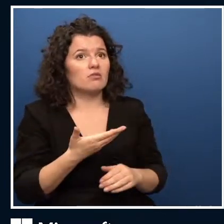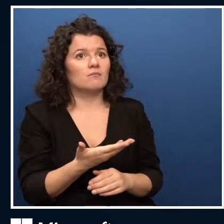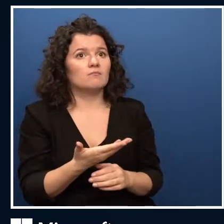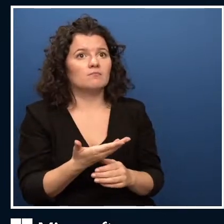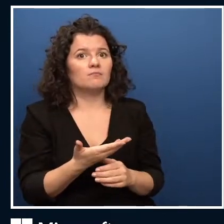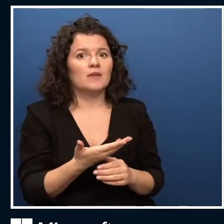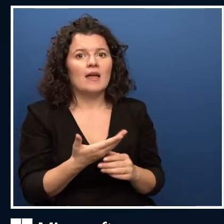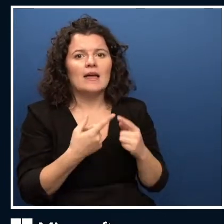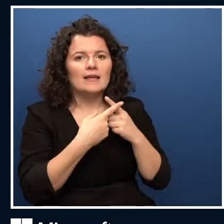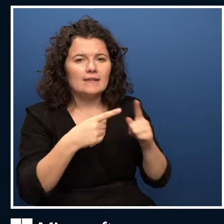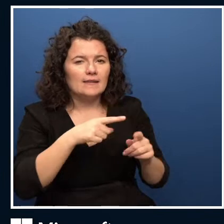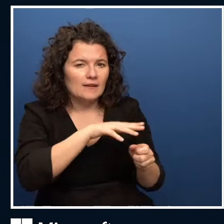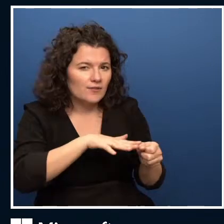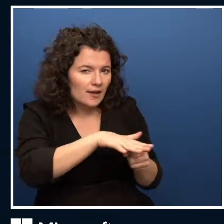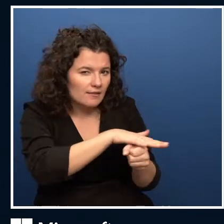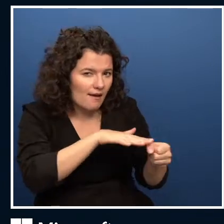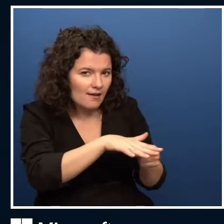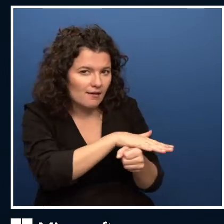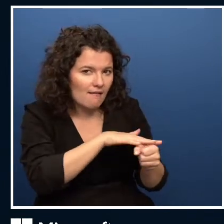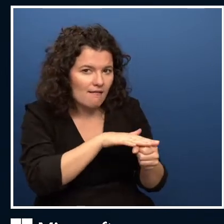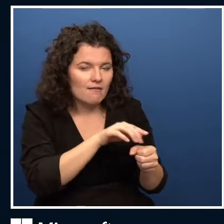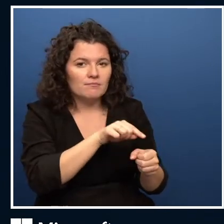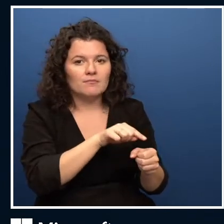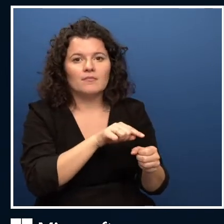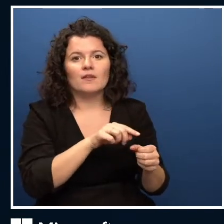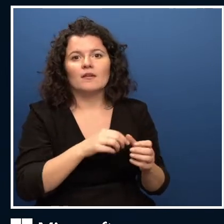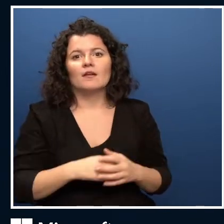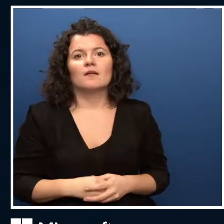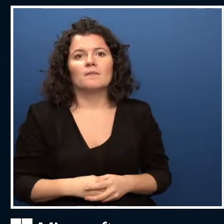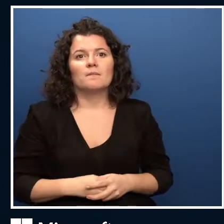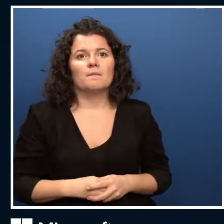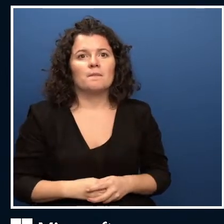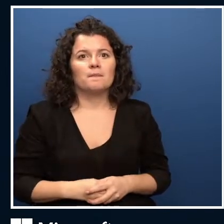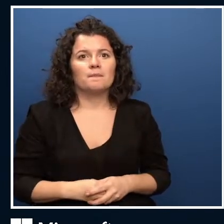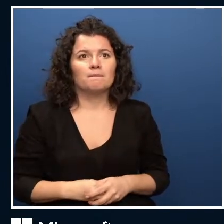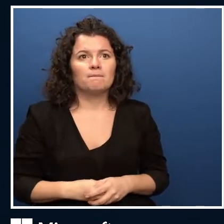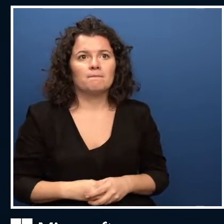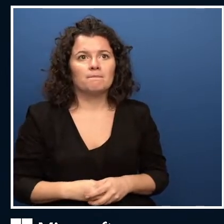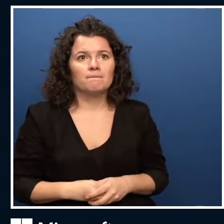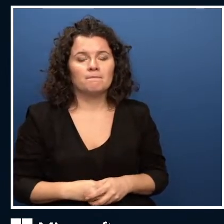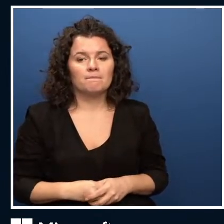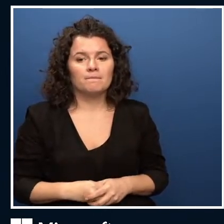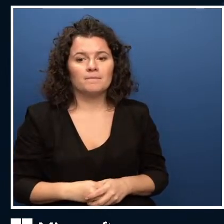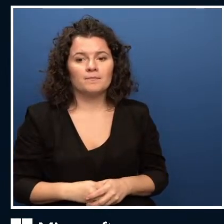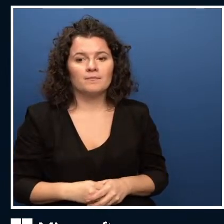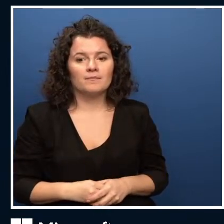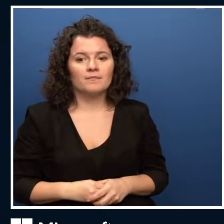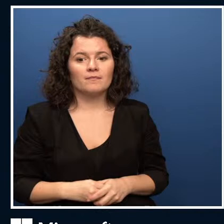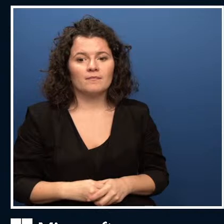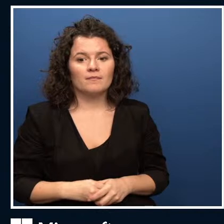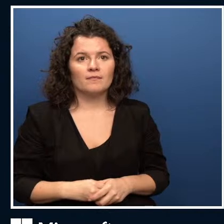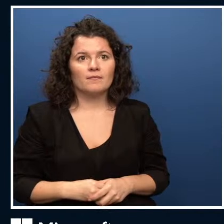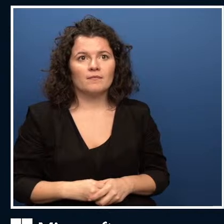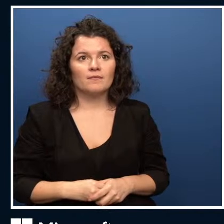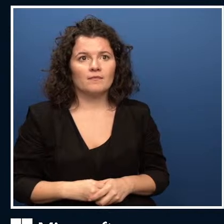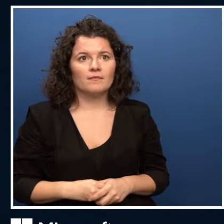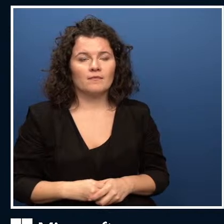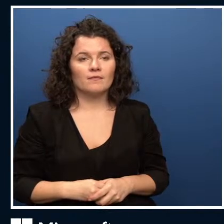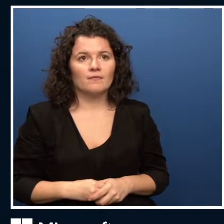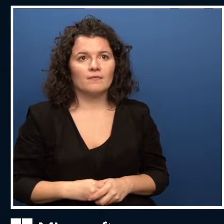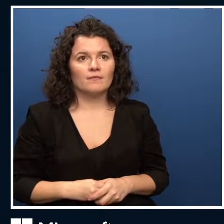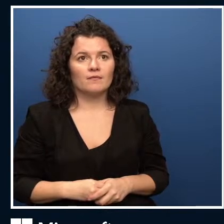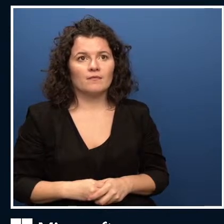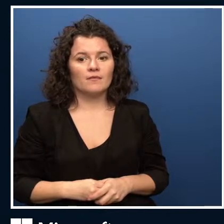voice pools from US West, US Central, the South Central US, East Central